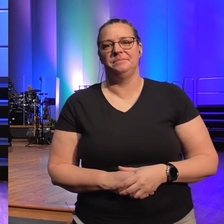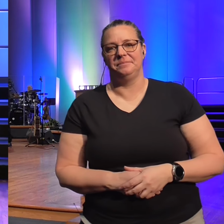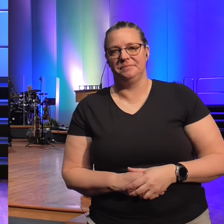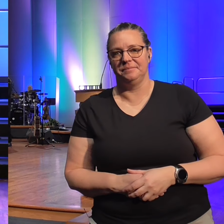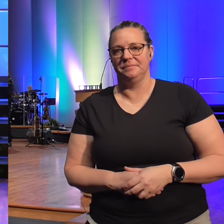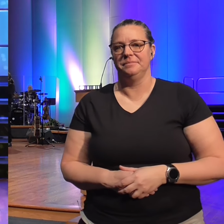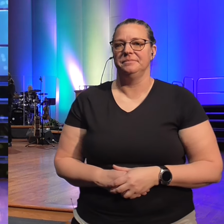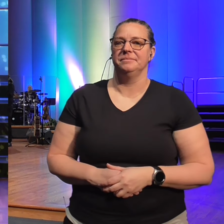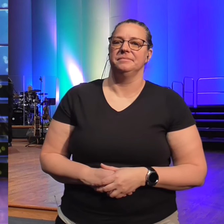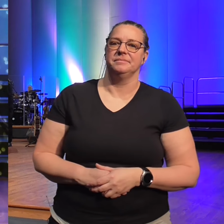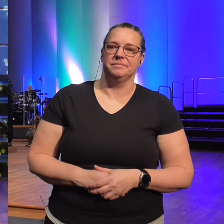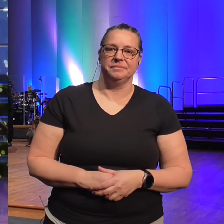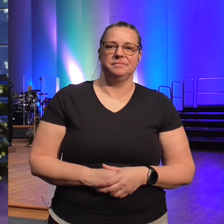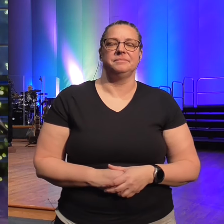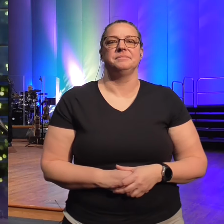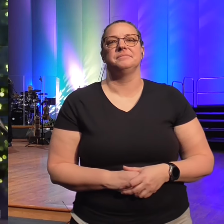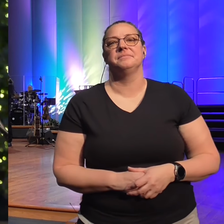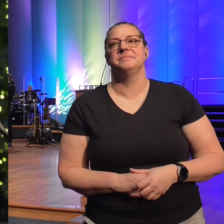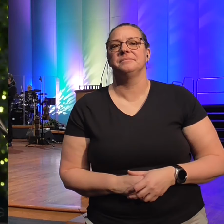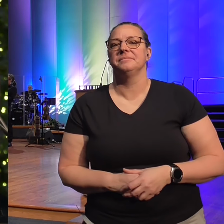wish.